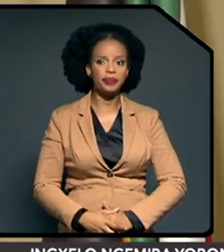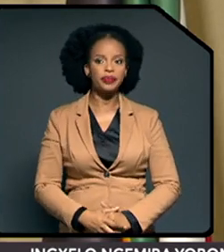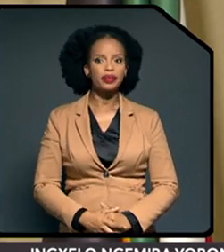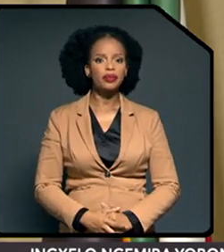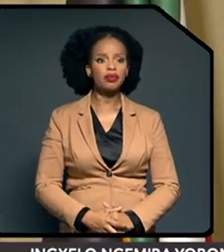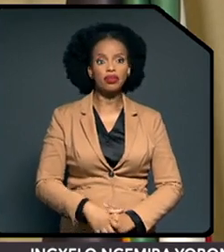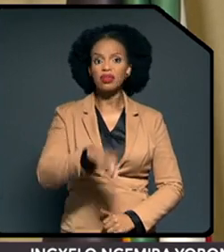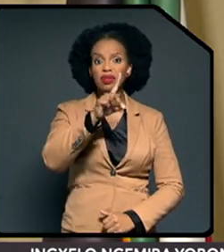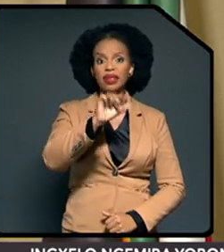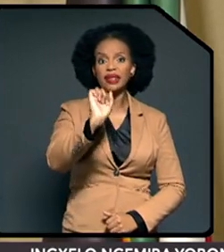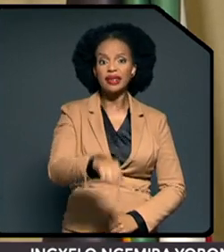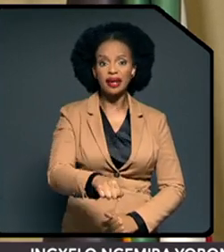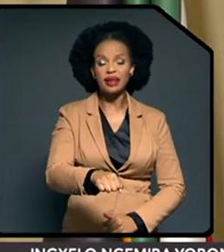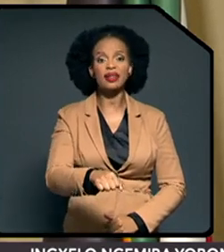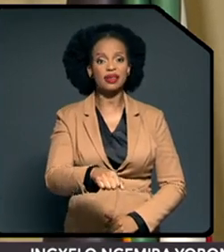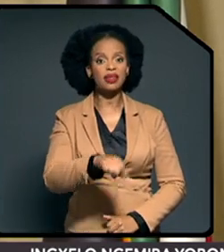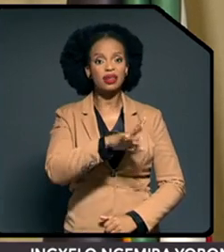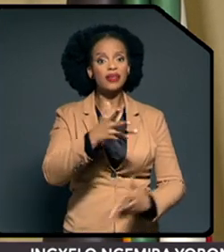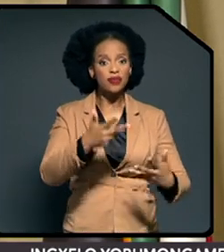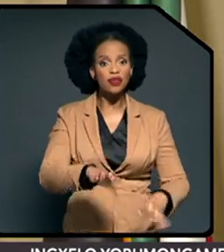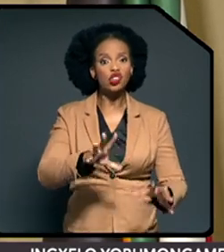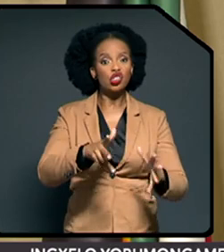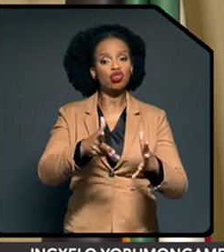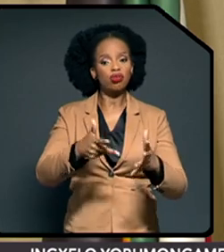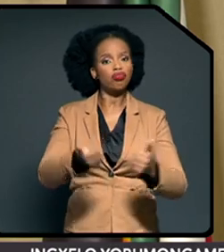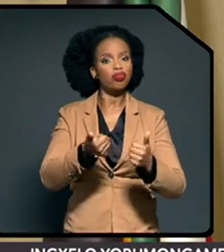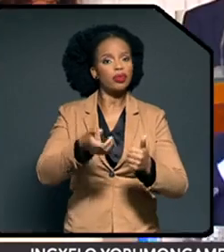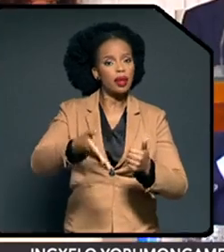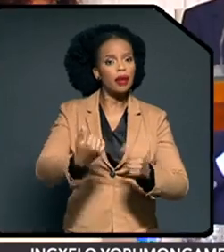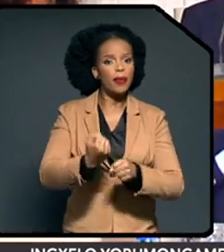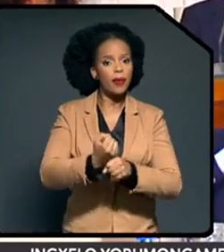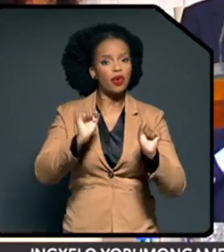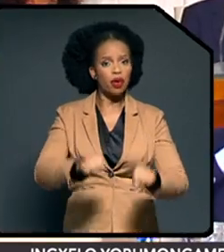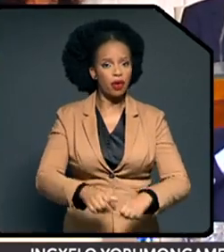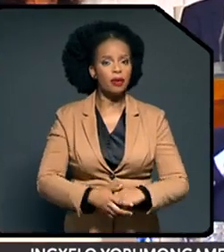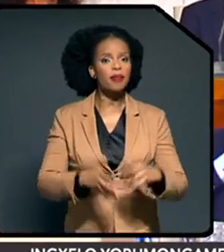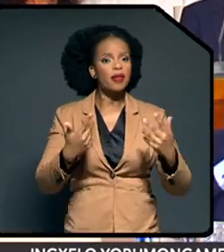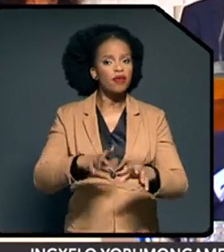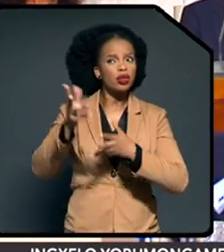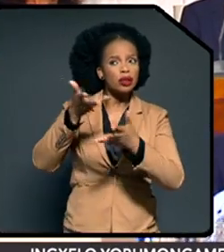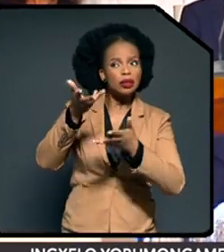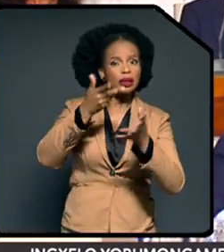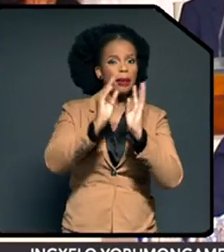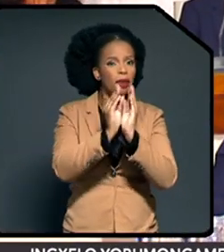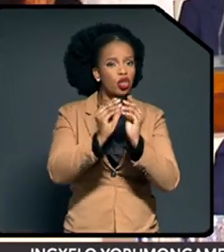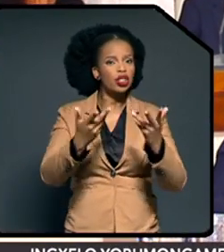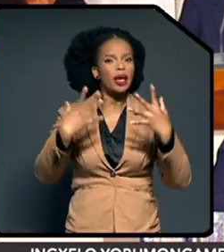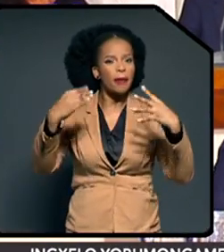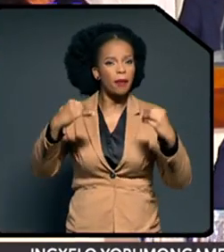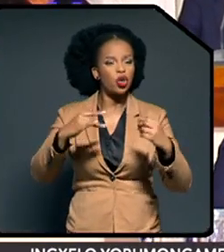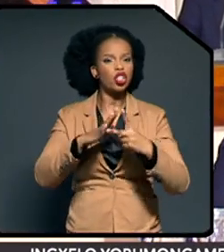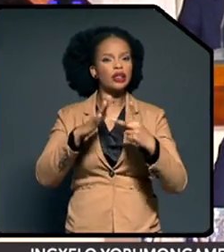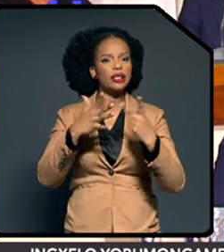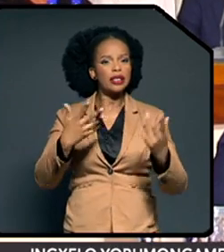He has engaged a number of stakeholders from business to civil society. The